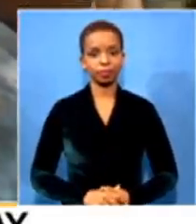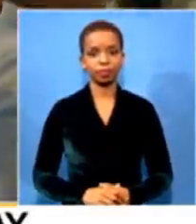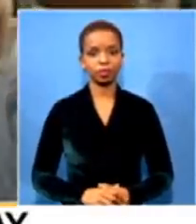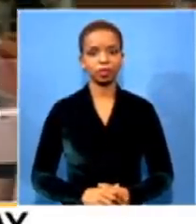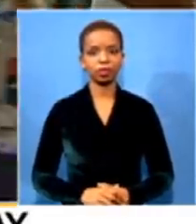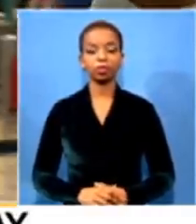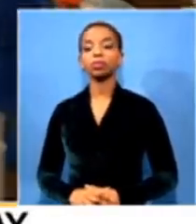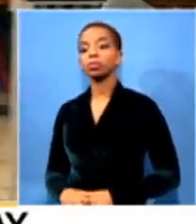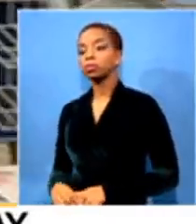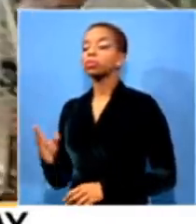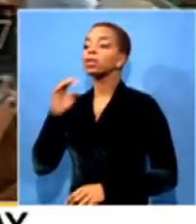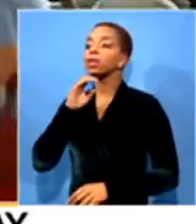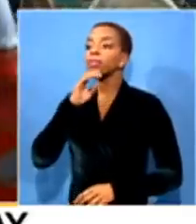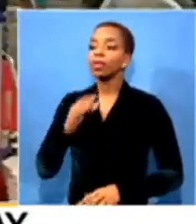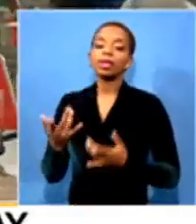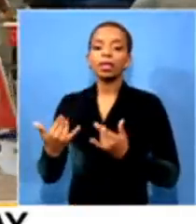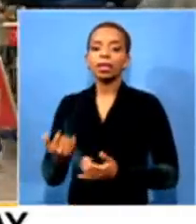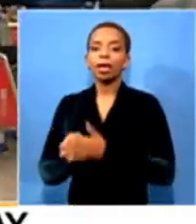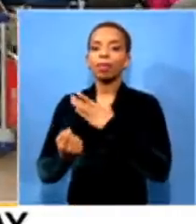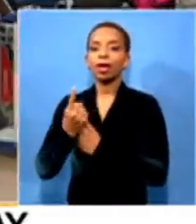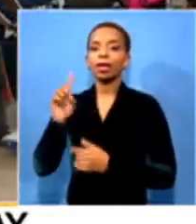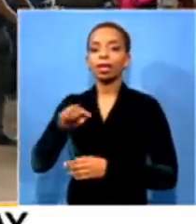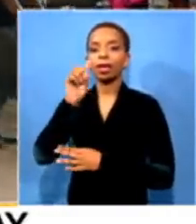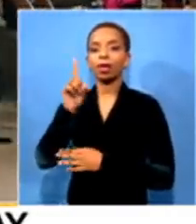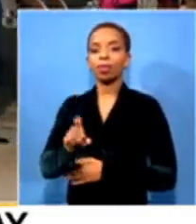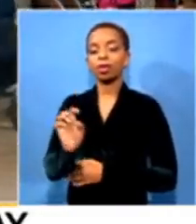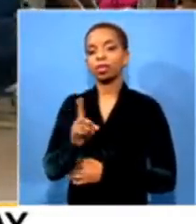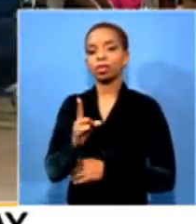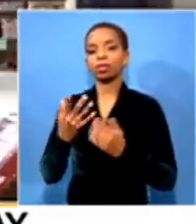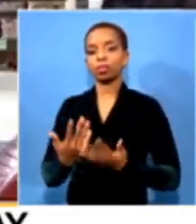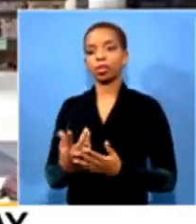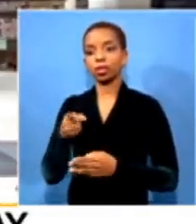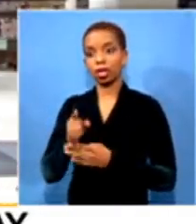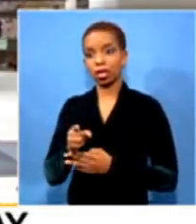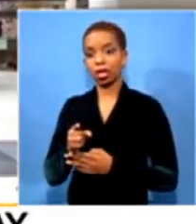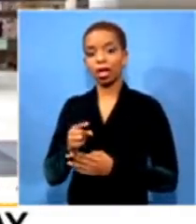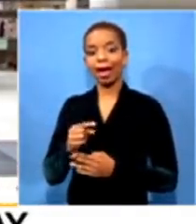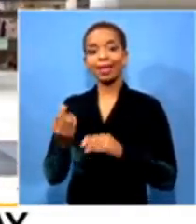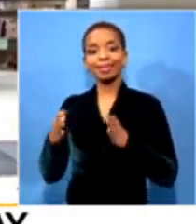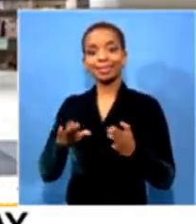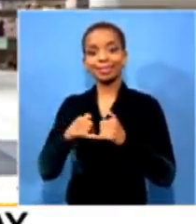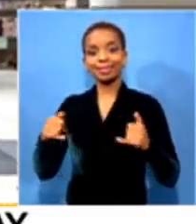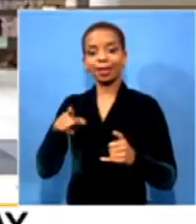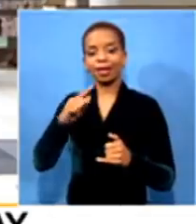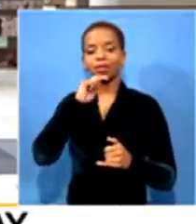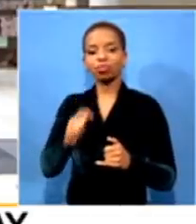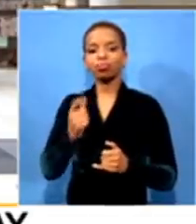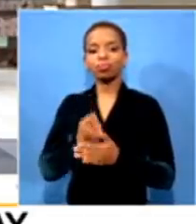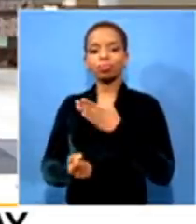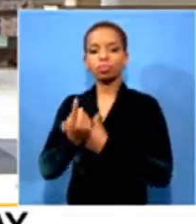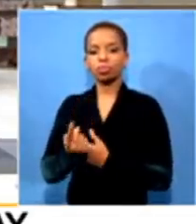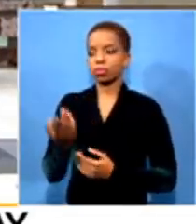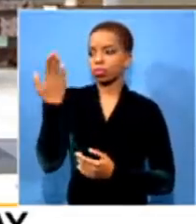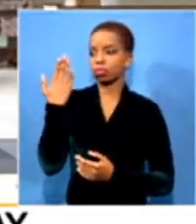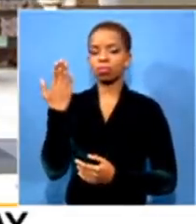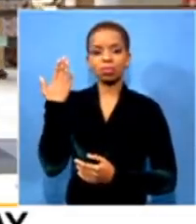consequence management, Khaya, because as you say, these deadlines have been missed, but one can argue that they are being